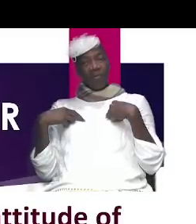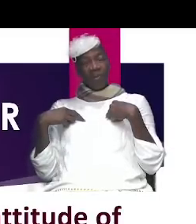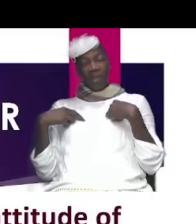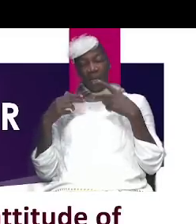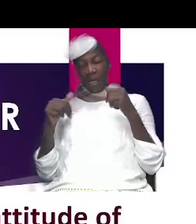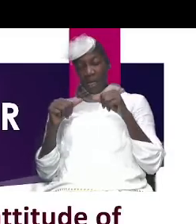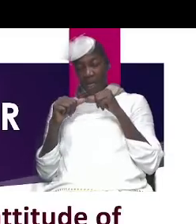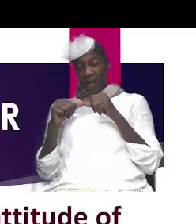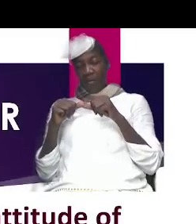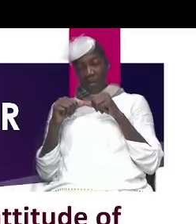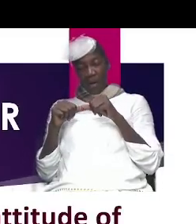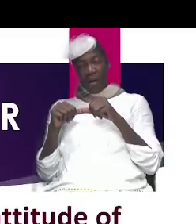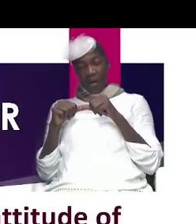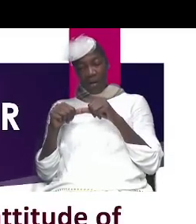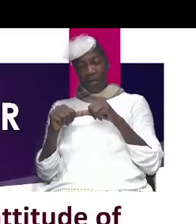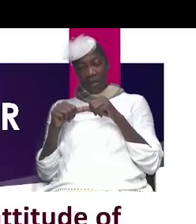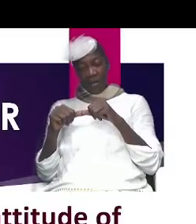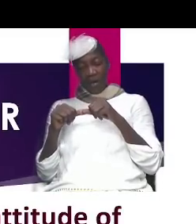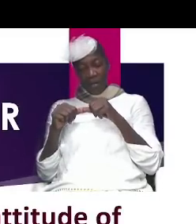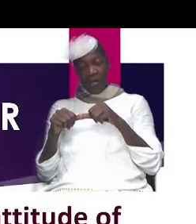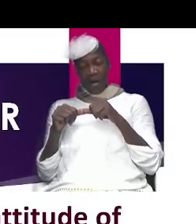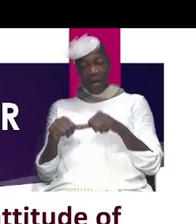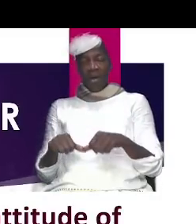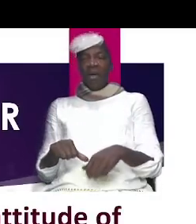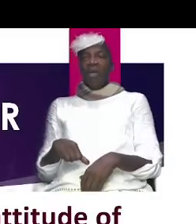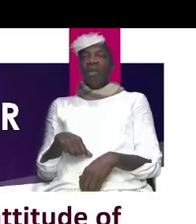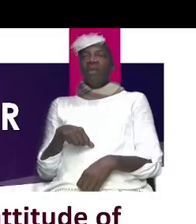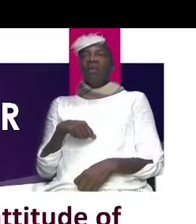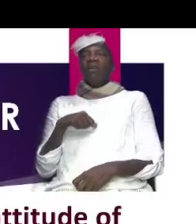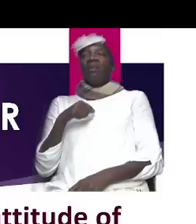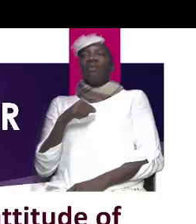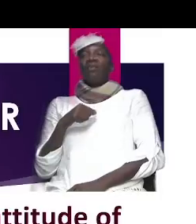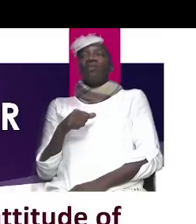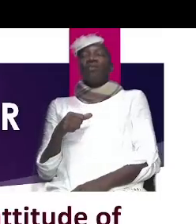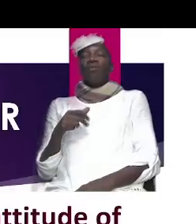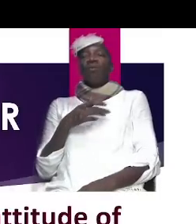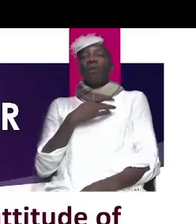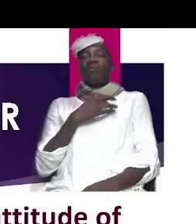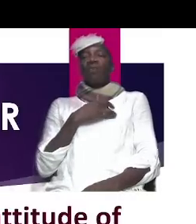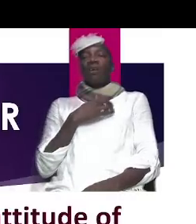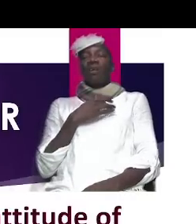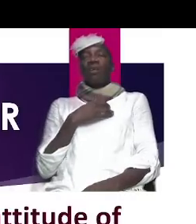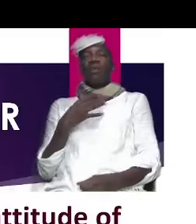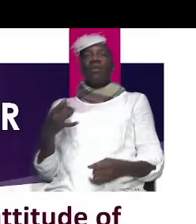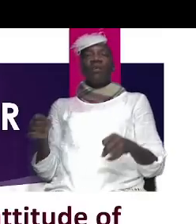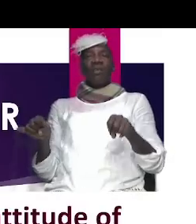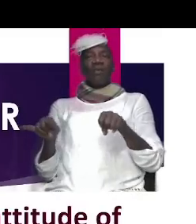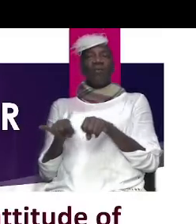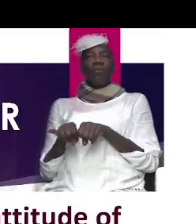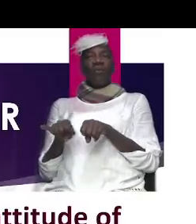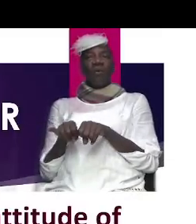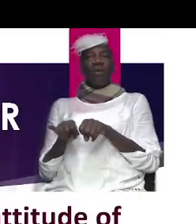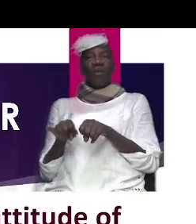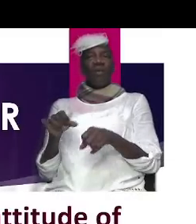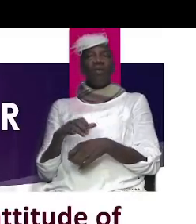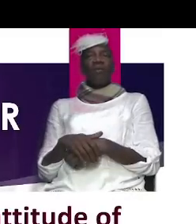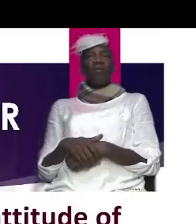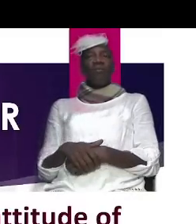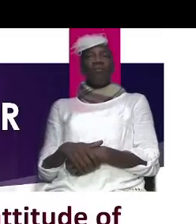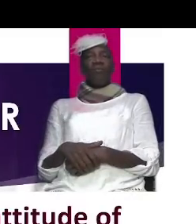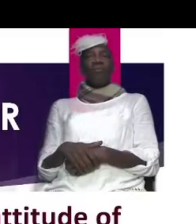stressing again that the attitude of the heart is very, very important, saints of God,